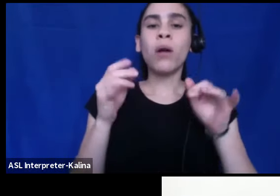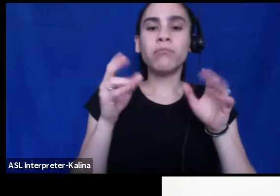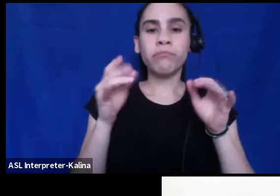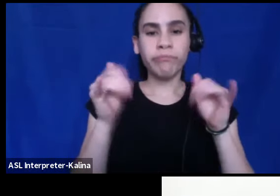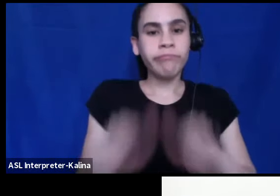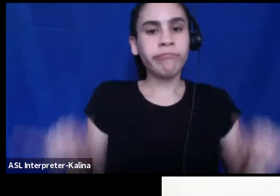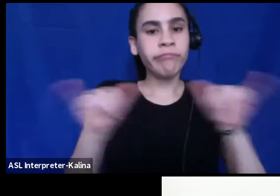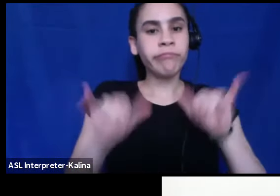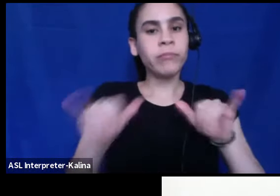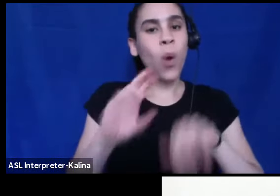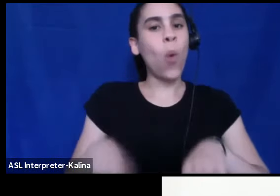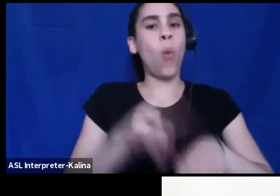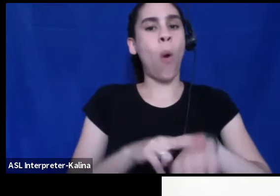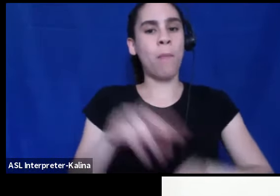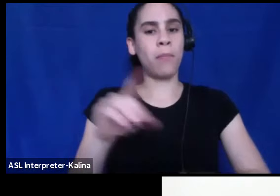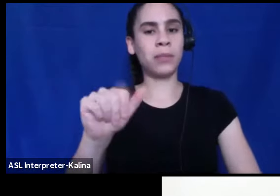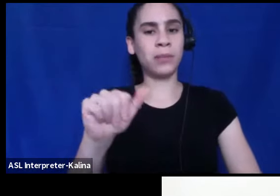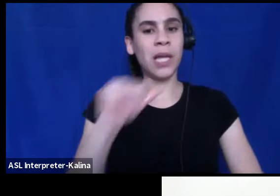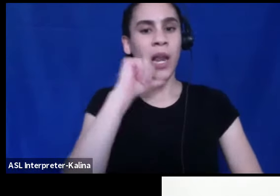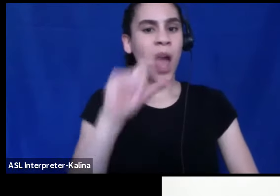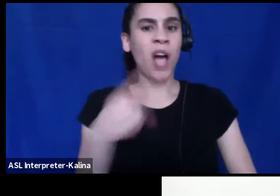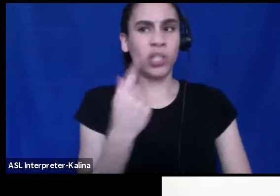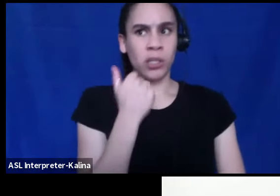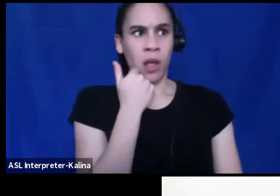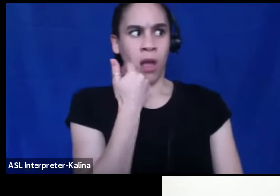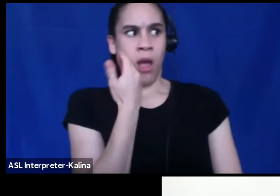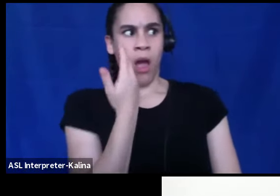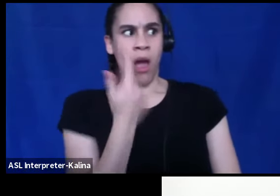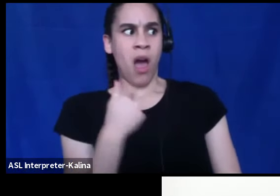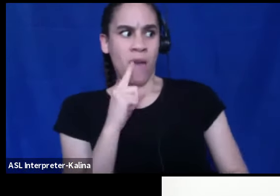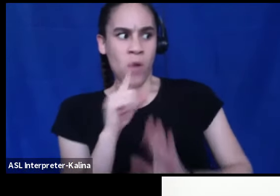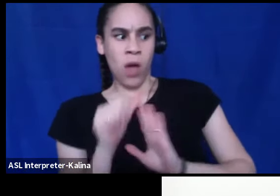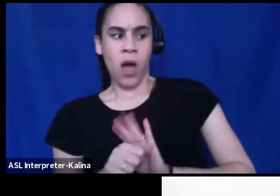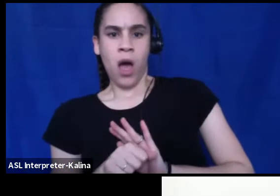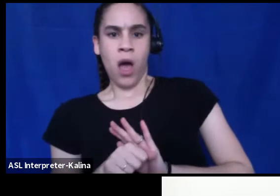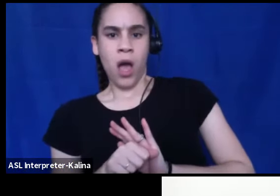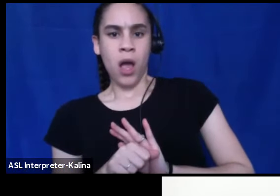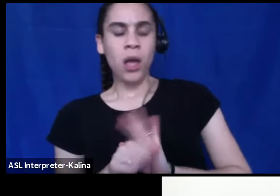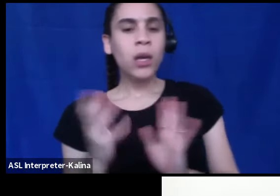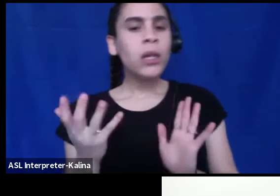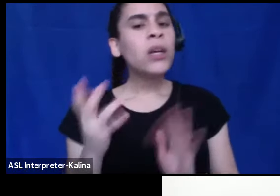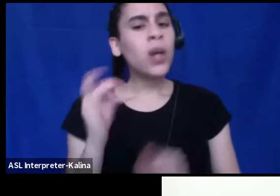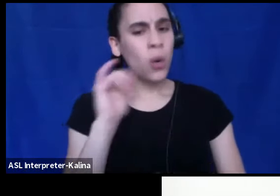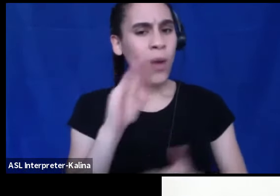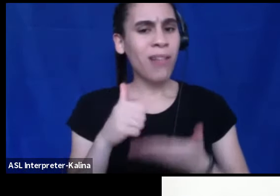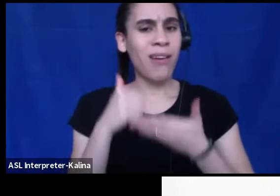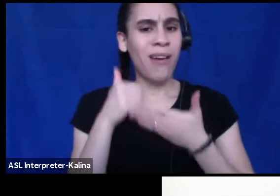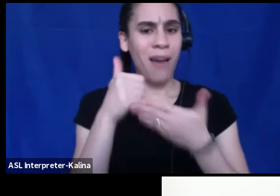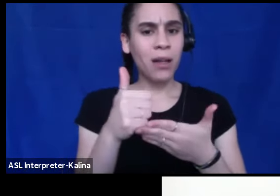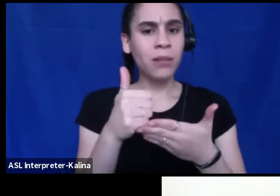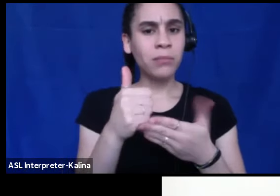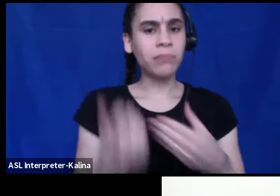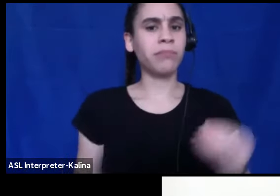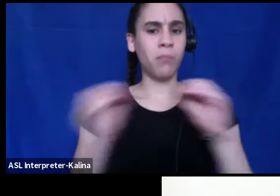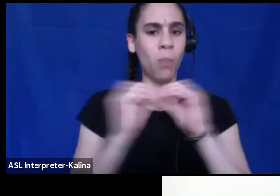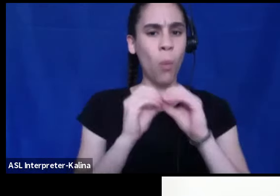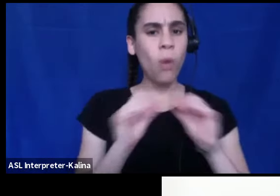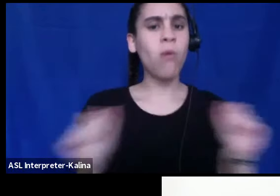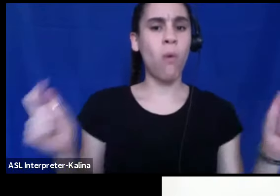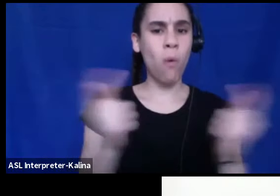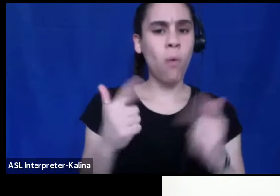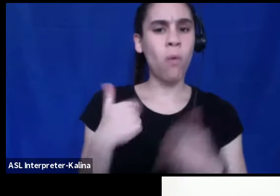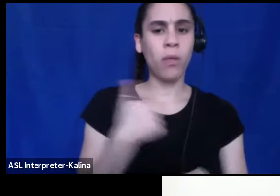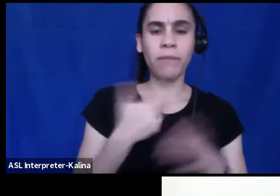it be something that you're ashamed of or have to hide, that will help a lot of us, move forward and get